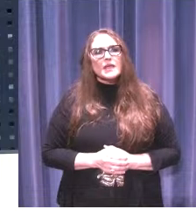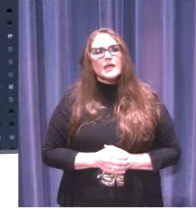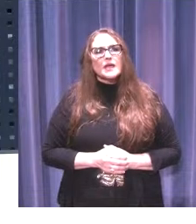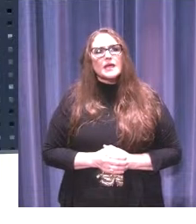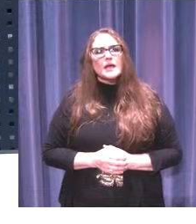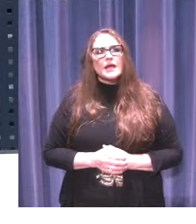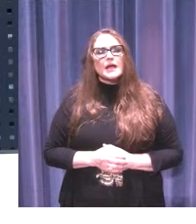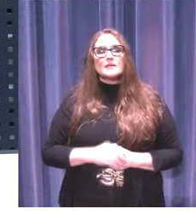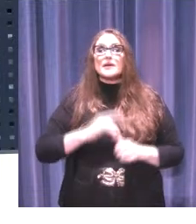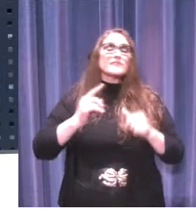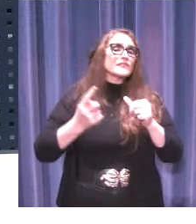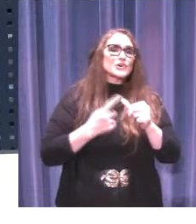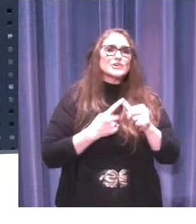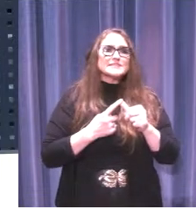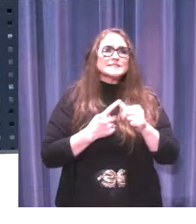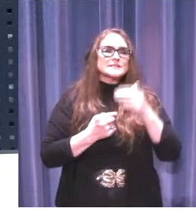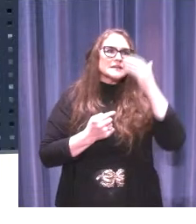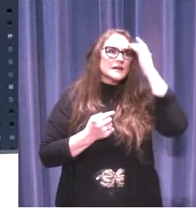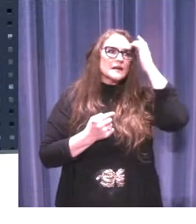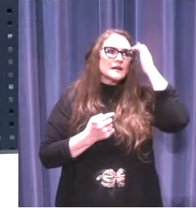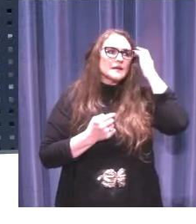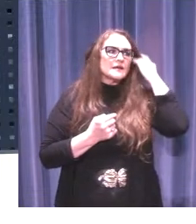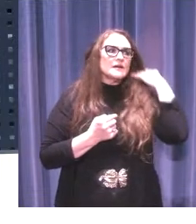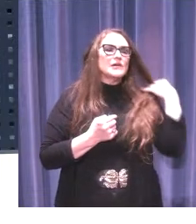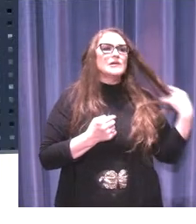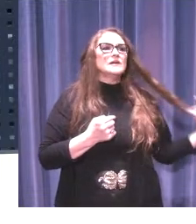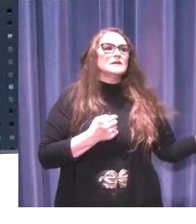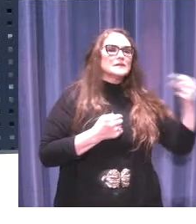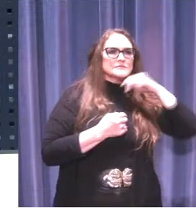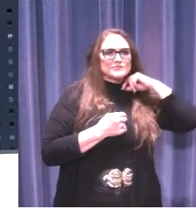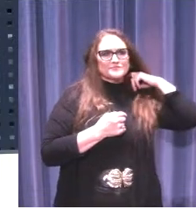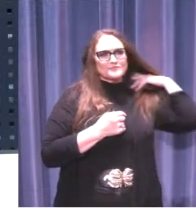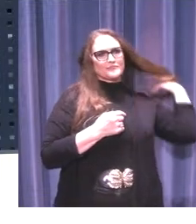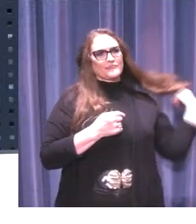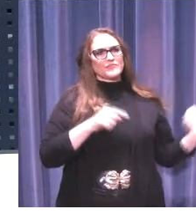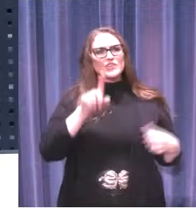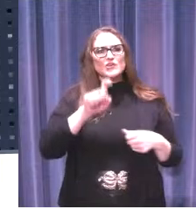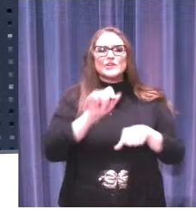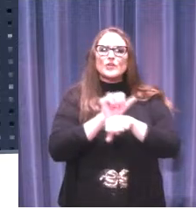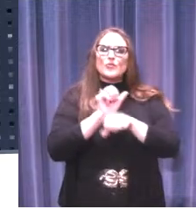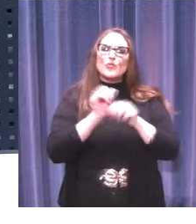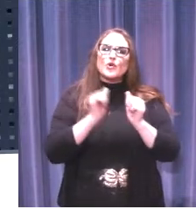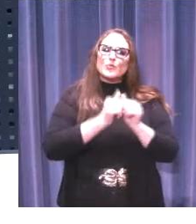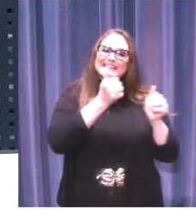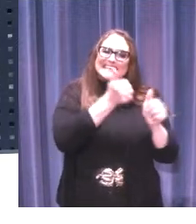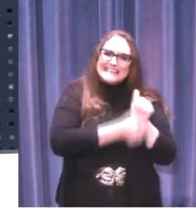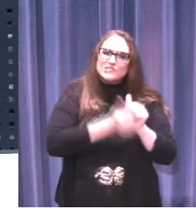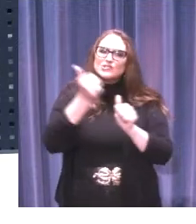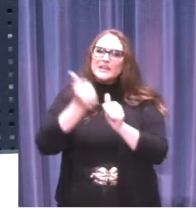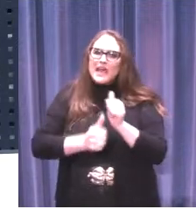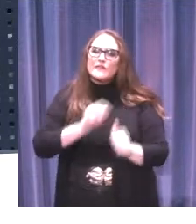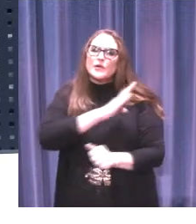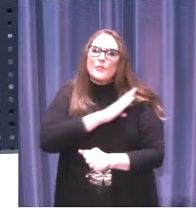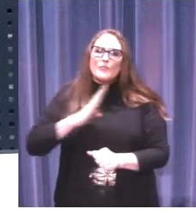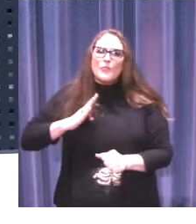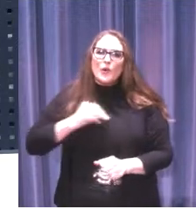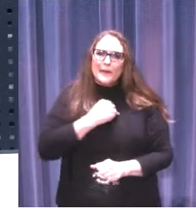Well, first, you need to work with each and every board member.